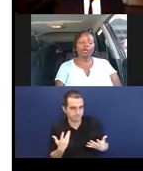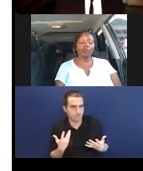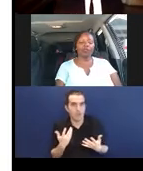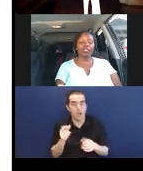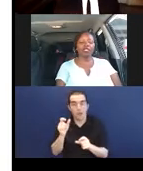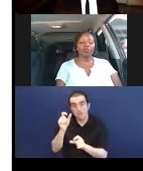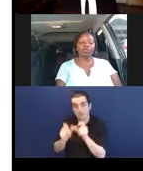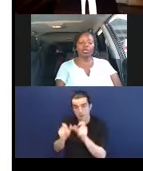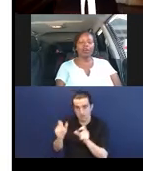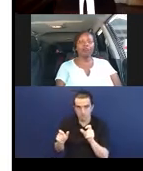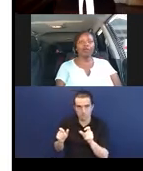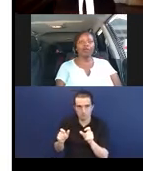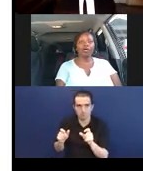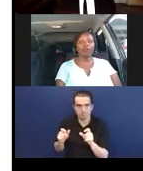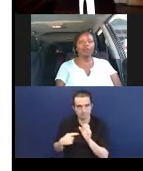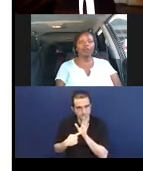One of the things that was